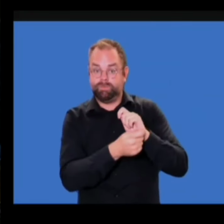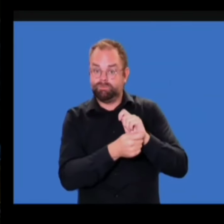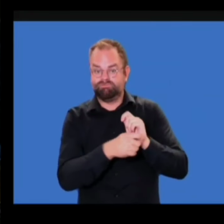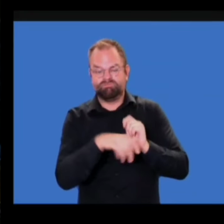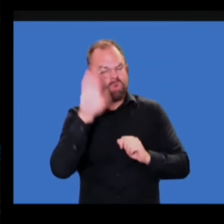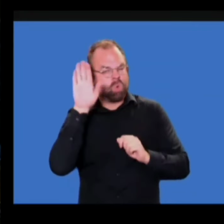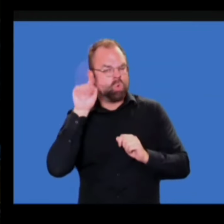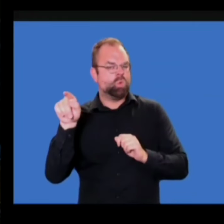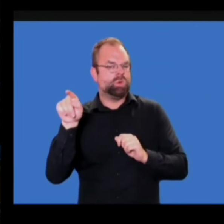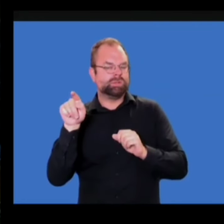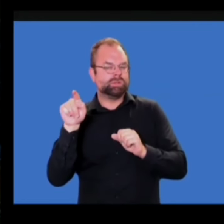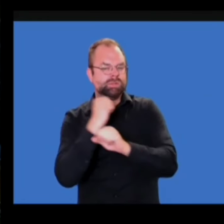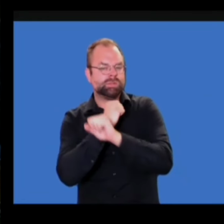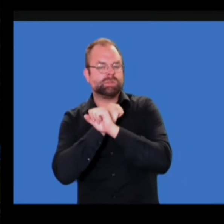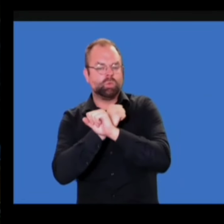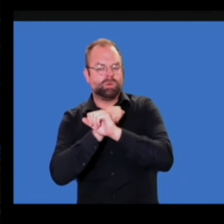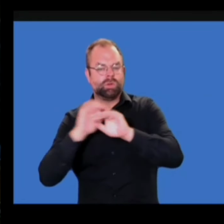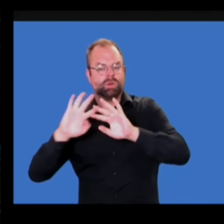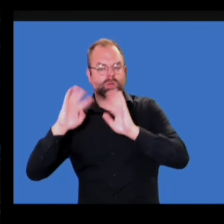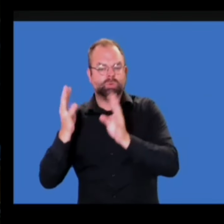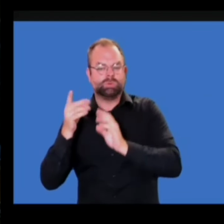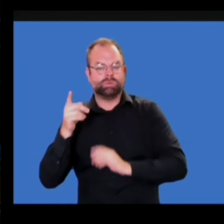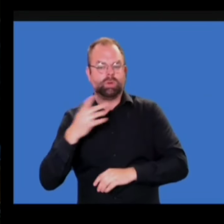G7 Plus calls for